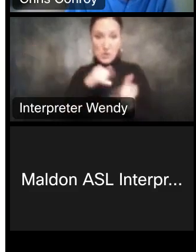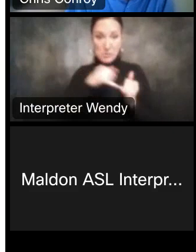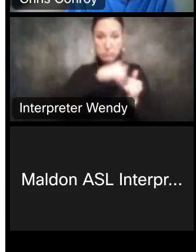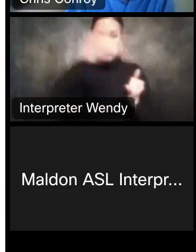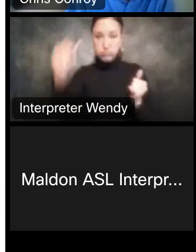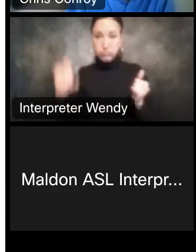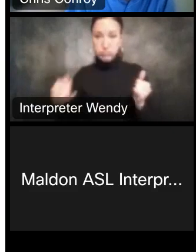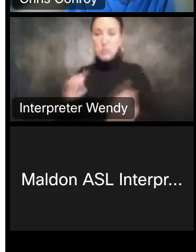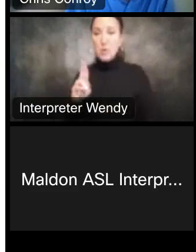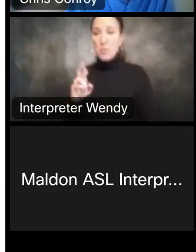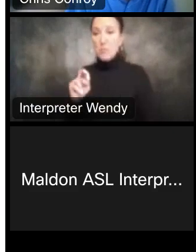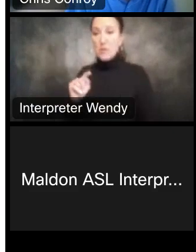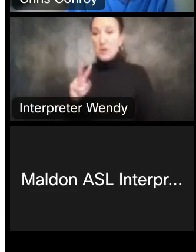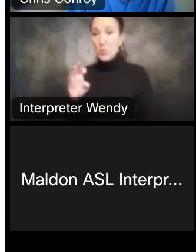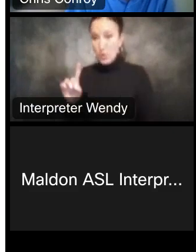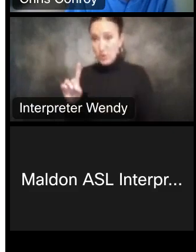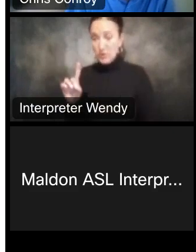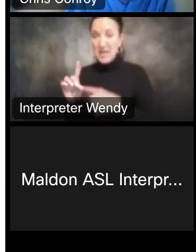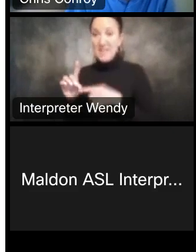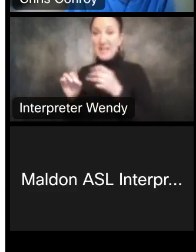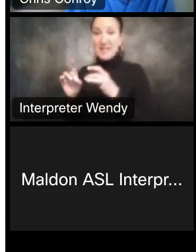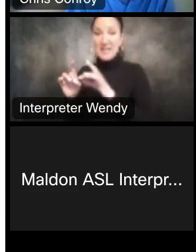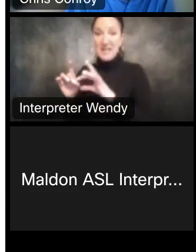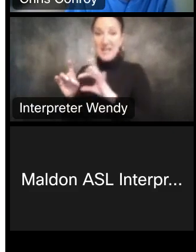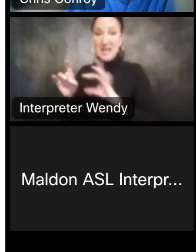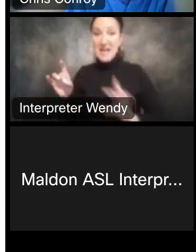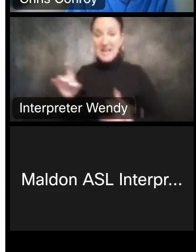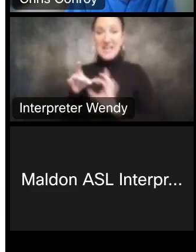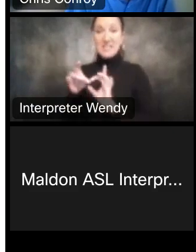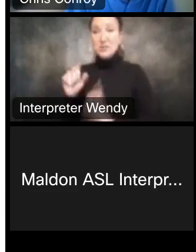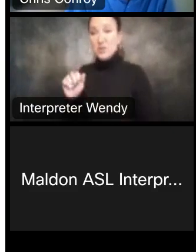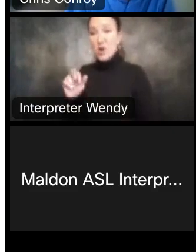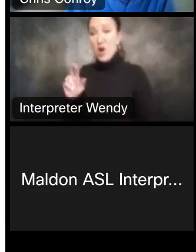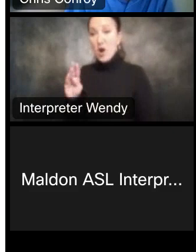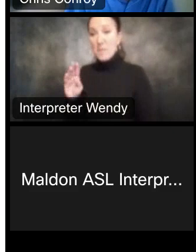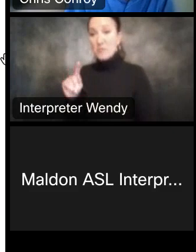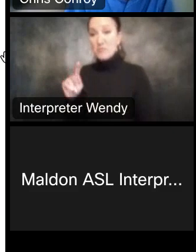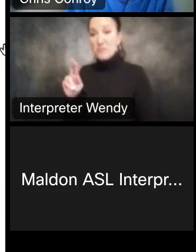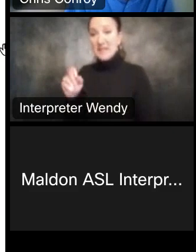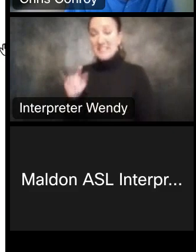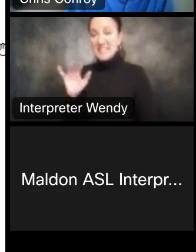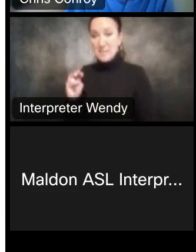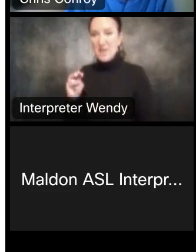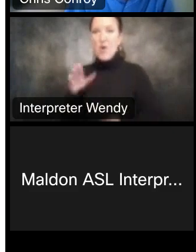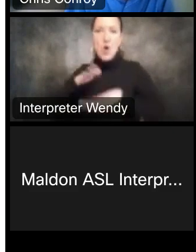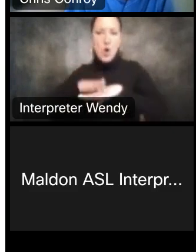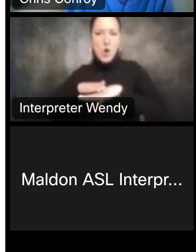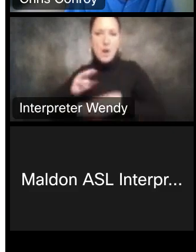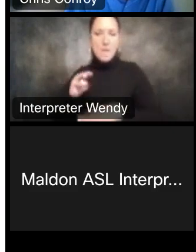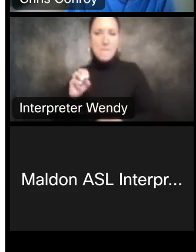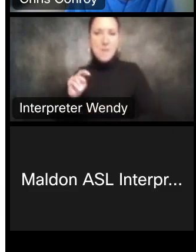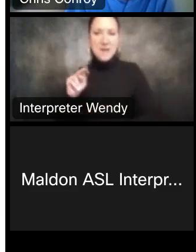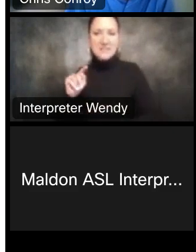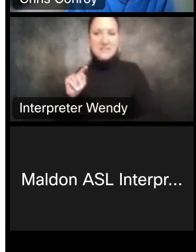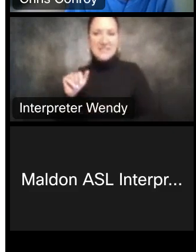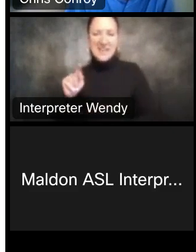Brentwood Parkway and connecting over to the Arboretum via Montana Avenue over on the east